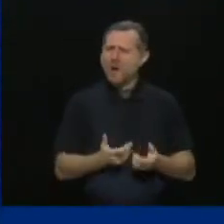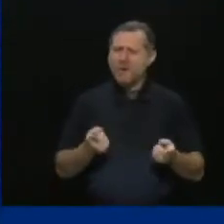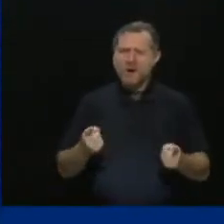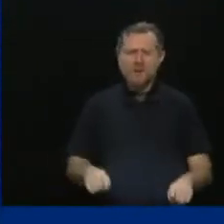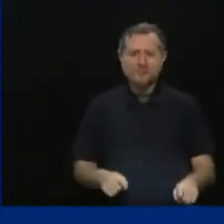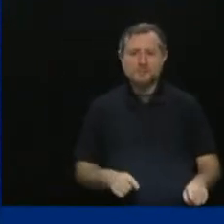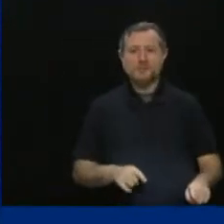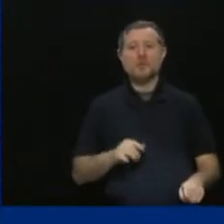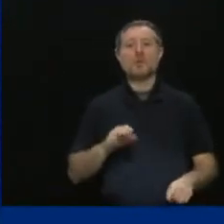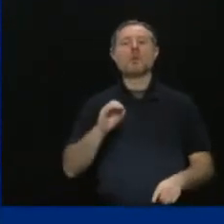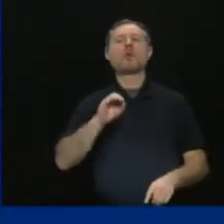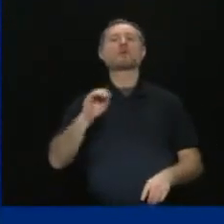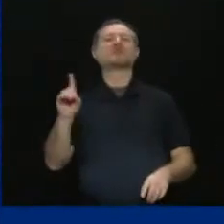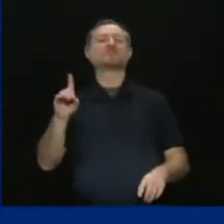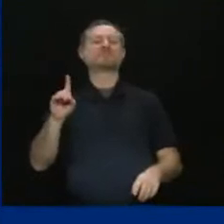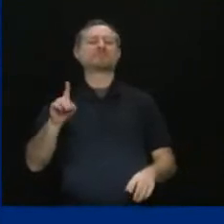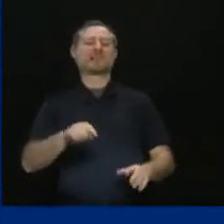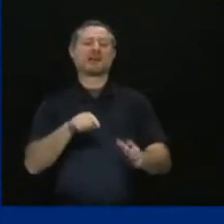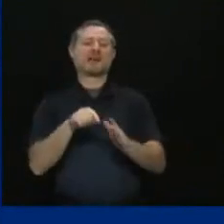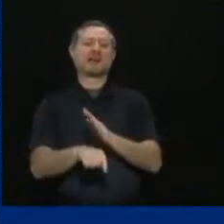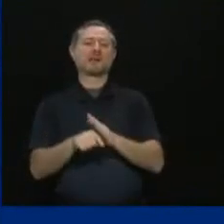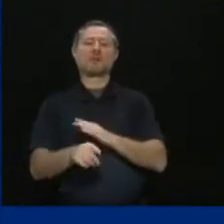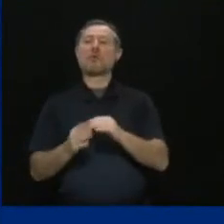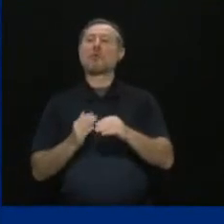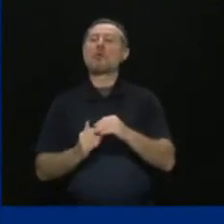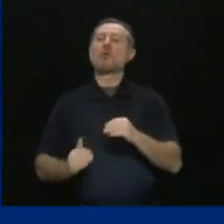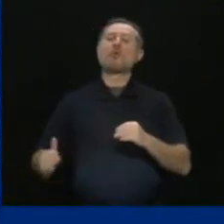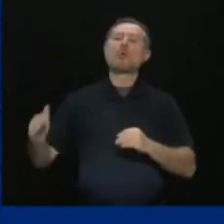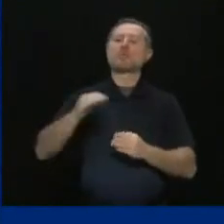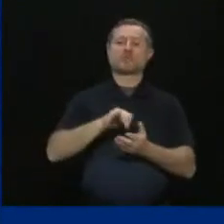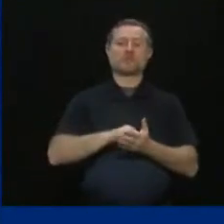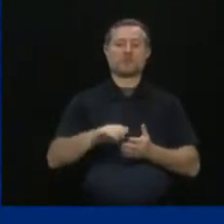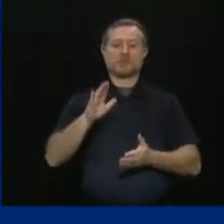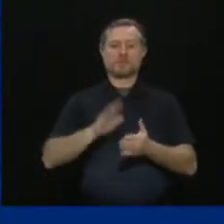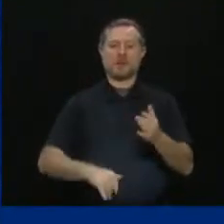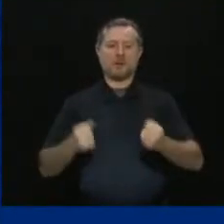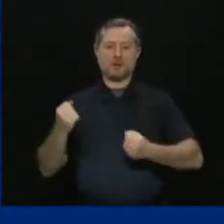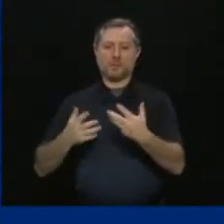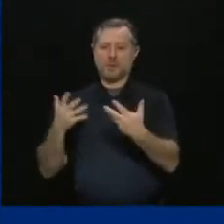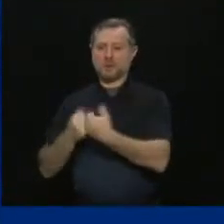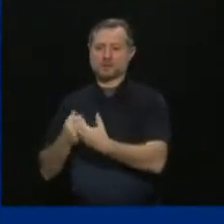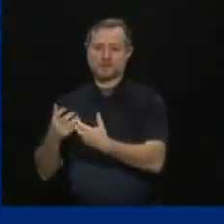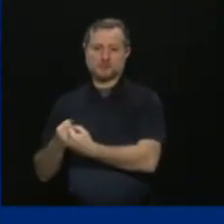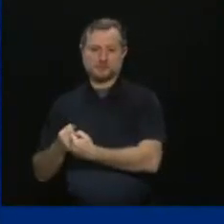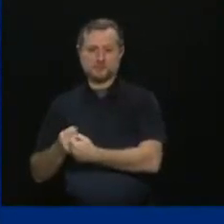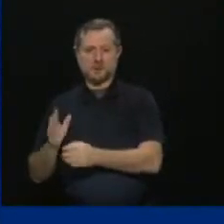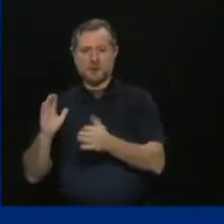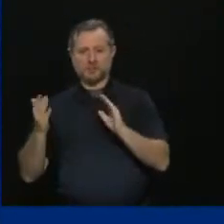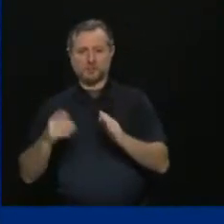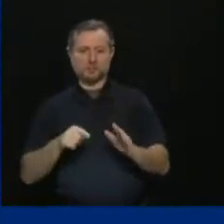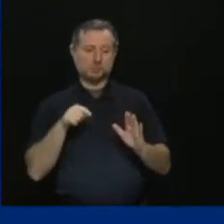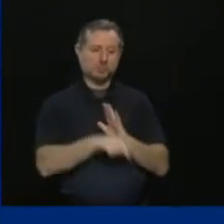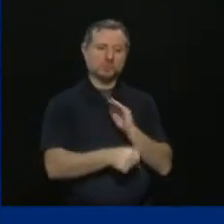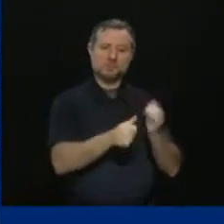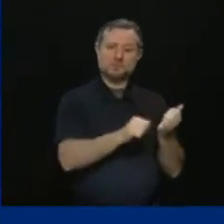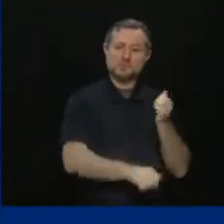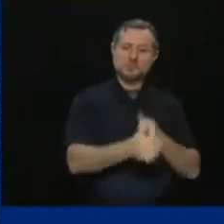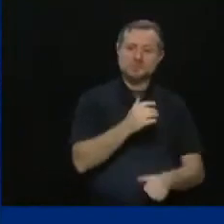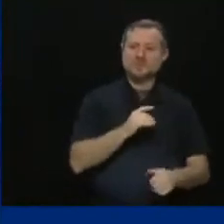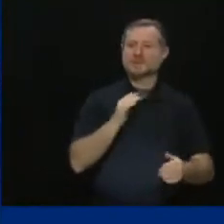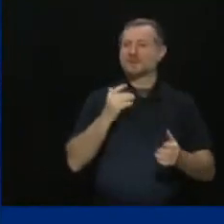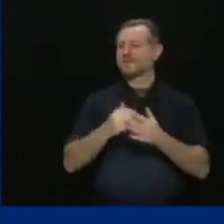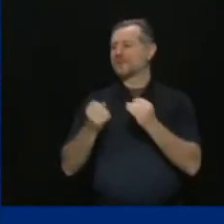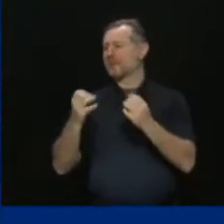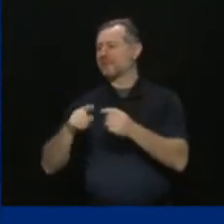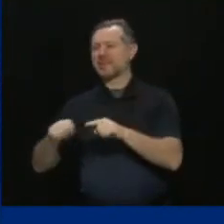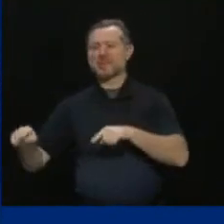Overdoses continue to kill more New Yorkers than car accidents, suicides, and homicides combined.